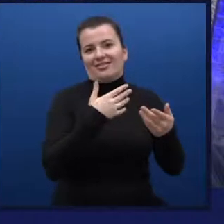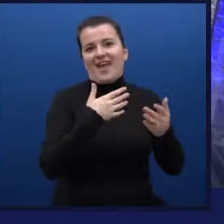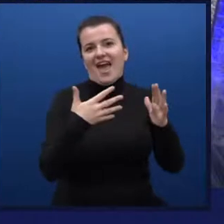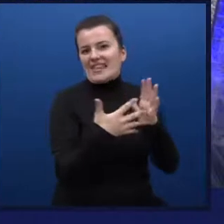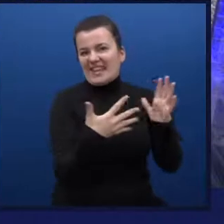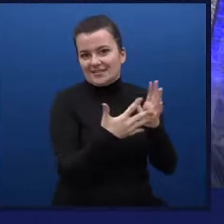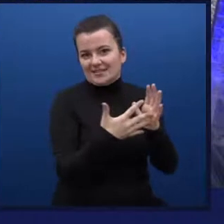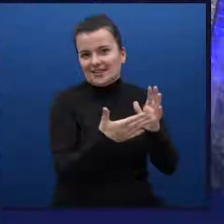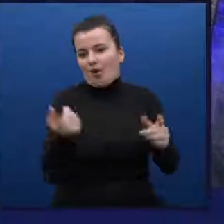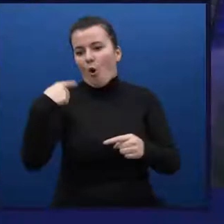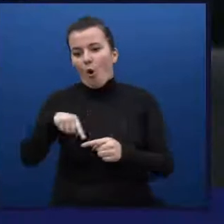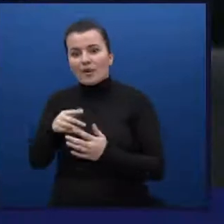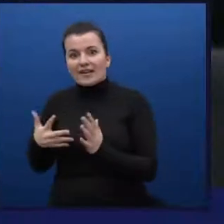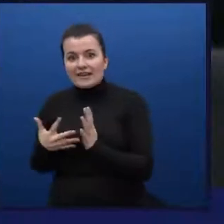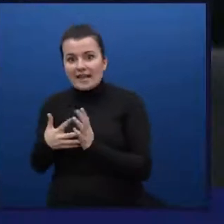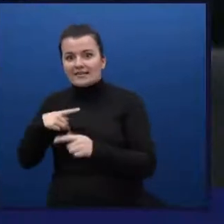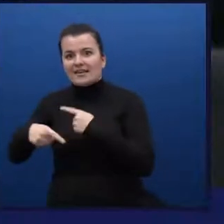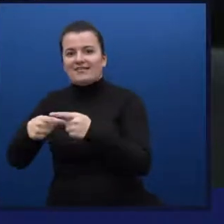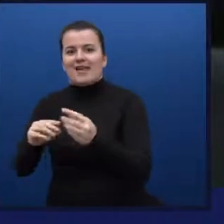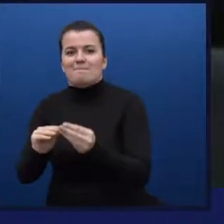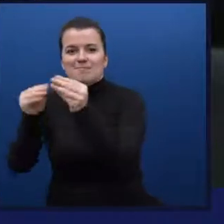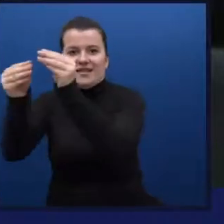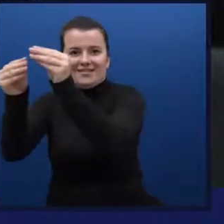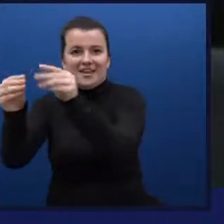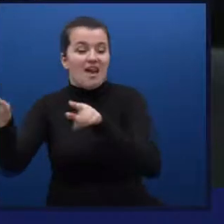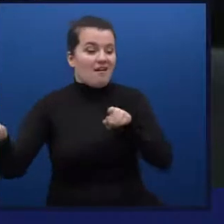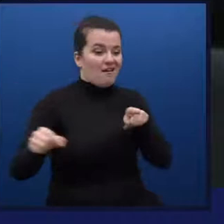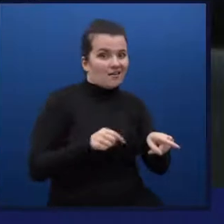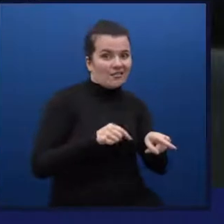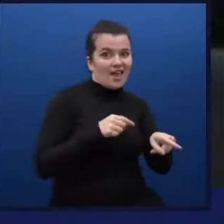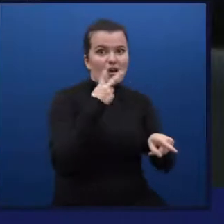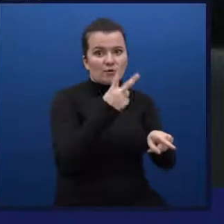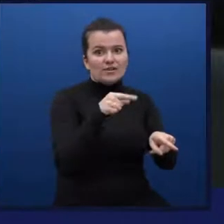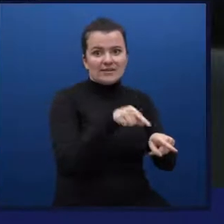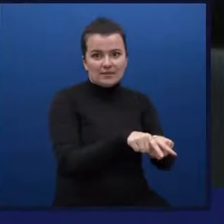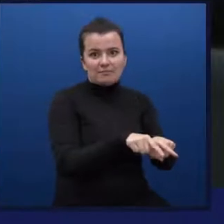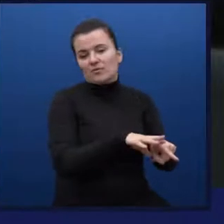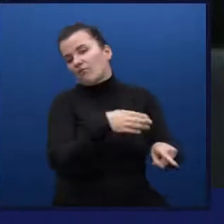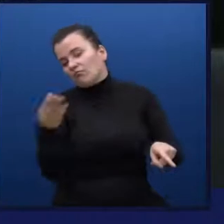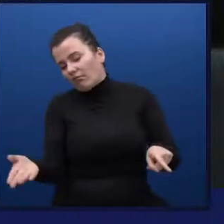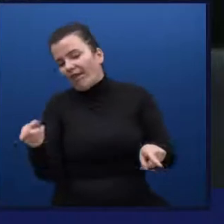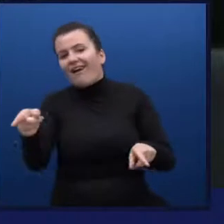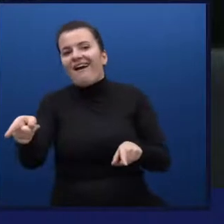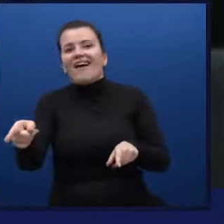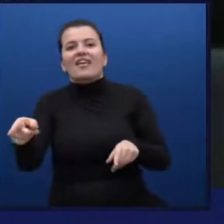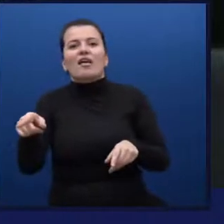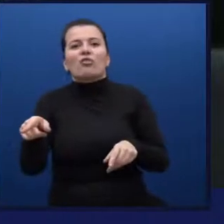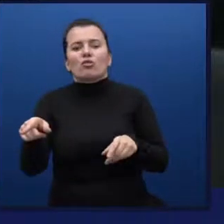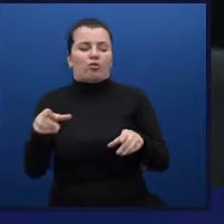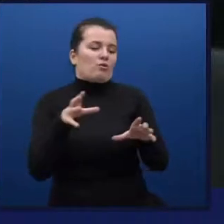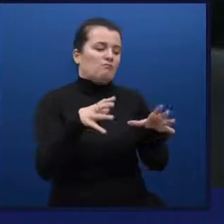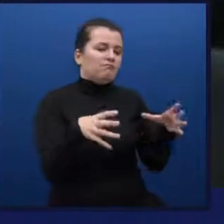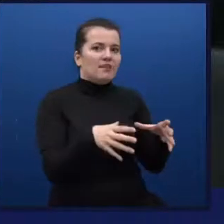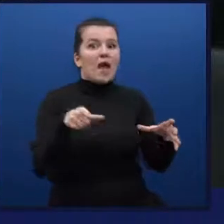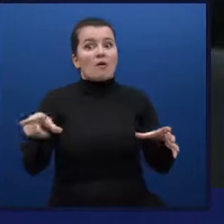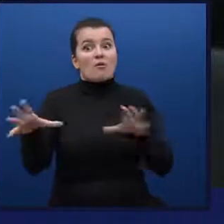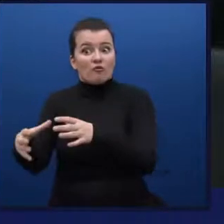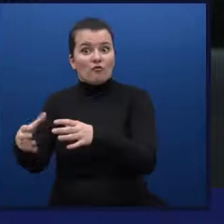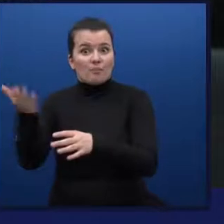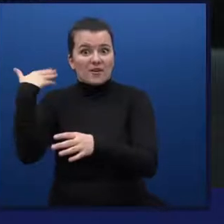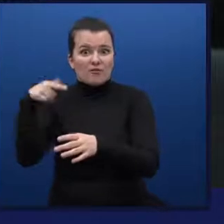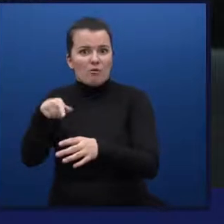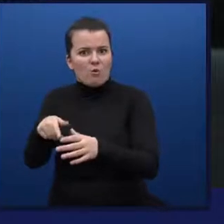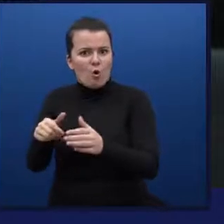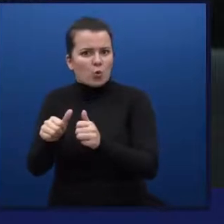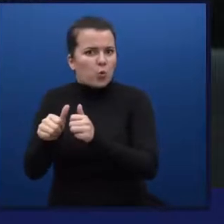now we're in a episode where we can see that the scruffy people have the upper hand. And it feels to me